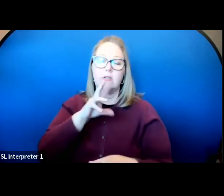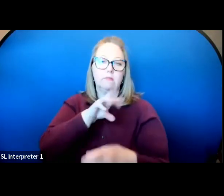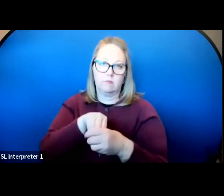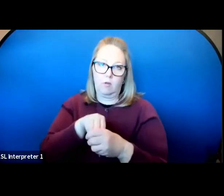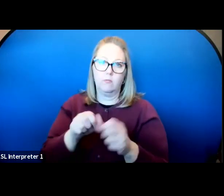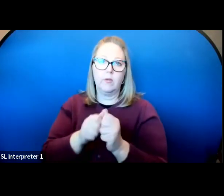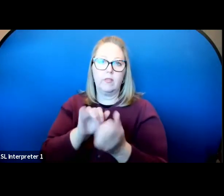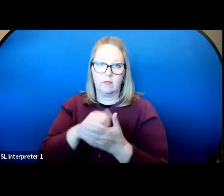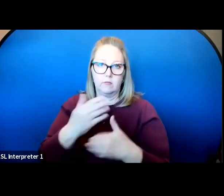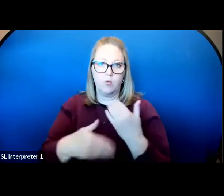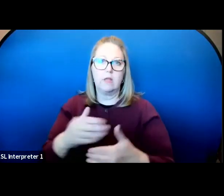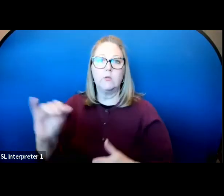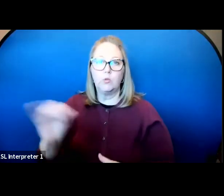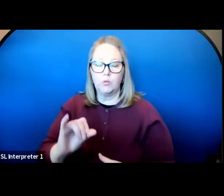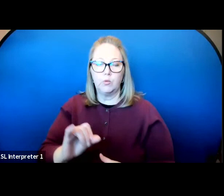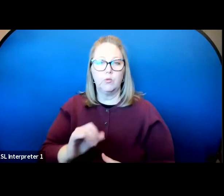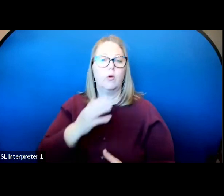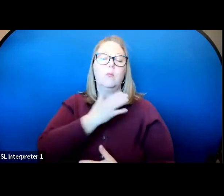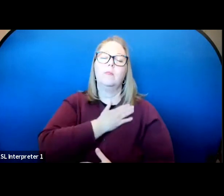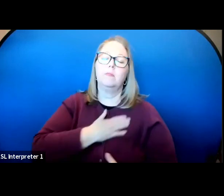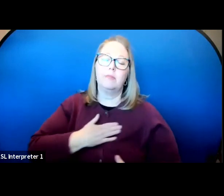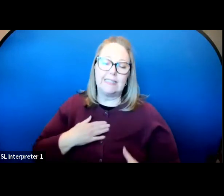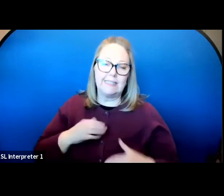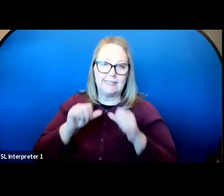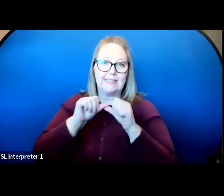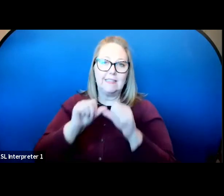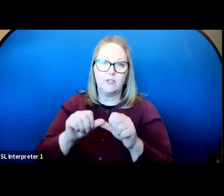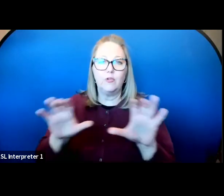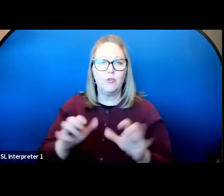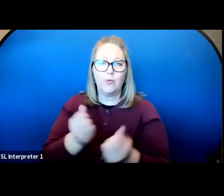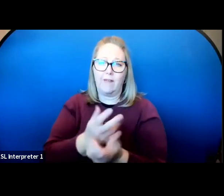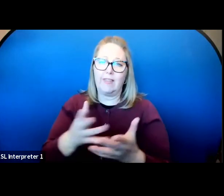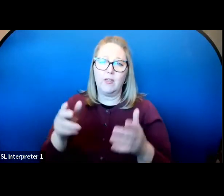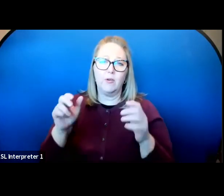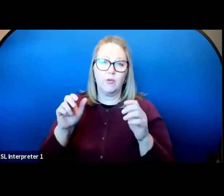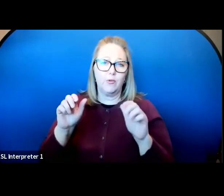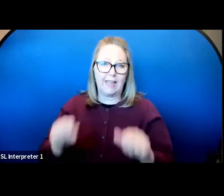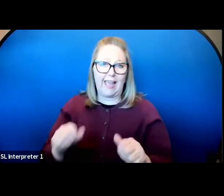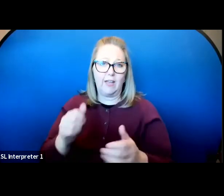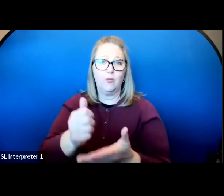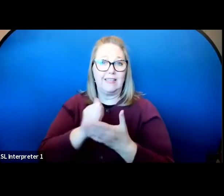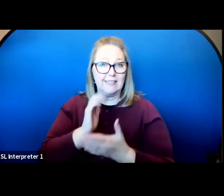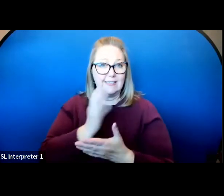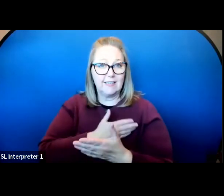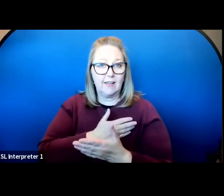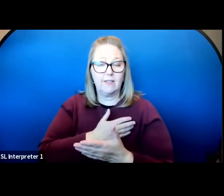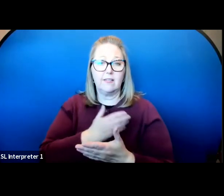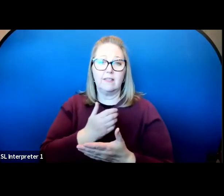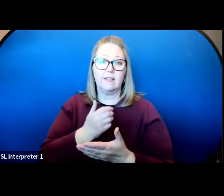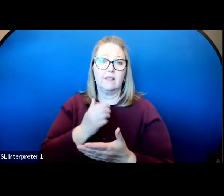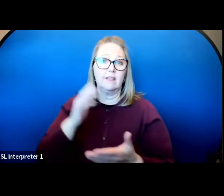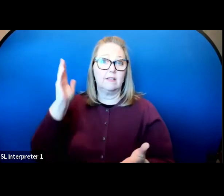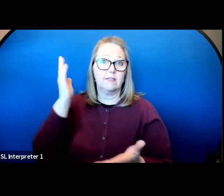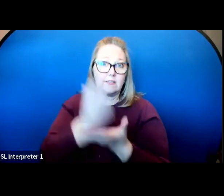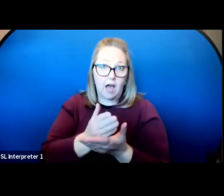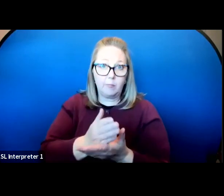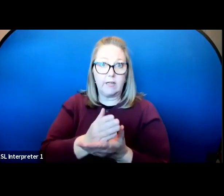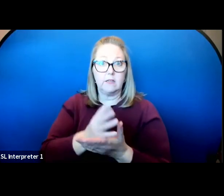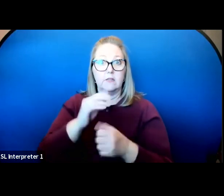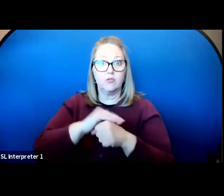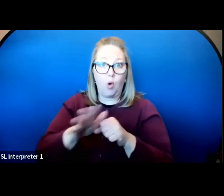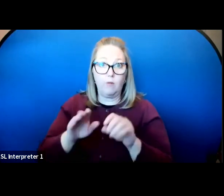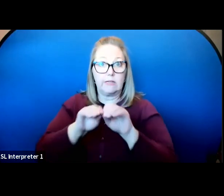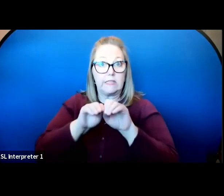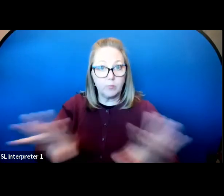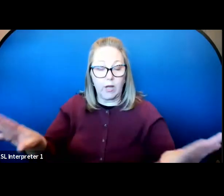And please continue to do everything you can to assist us in stopping the spread of COVID. Continue to wear a mask,